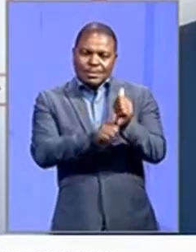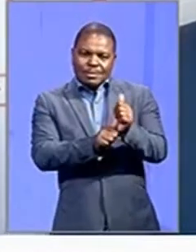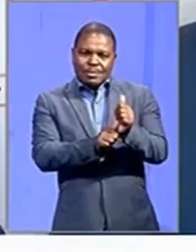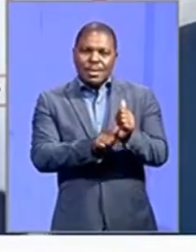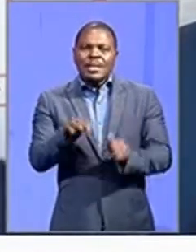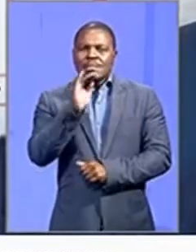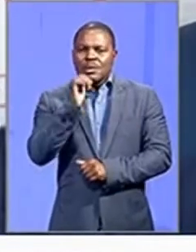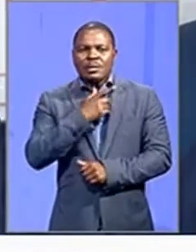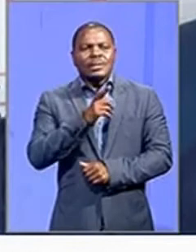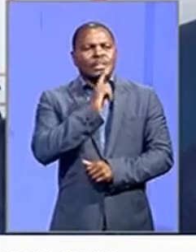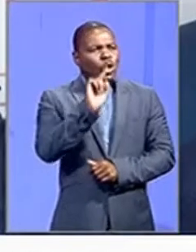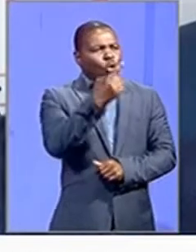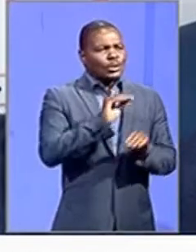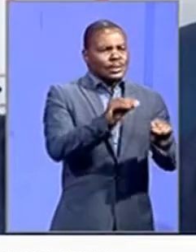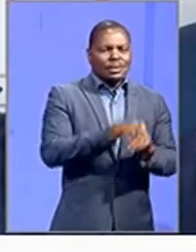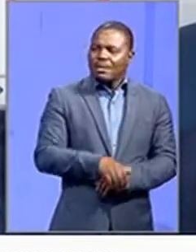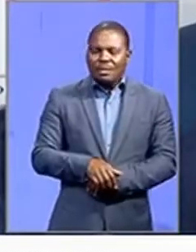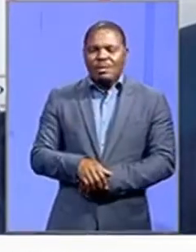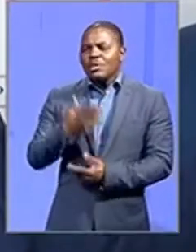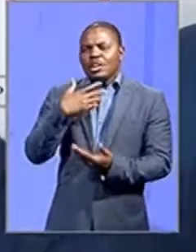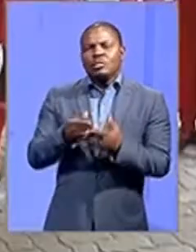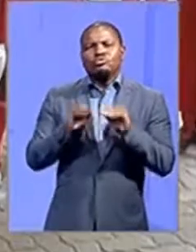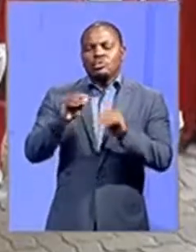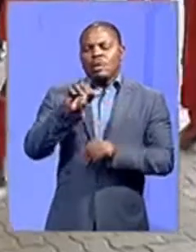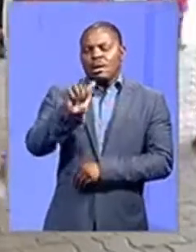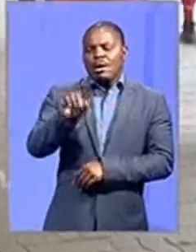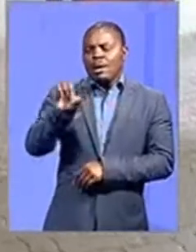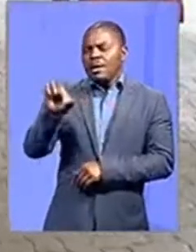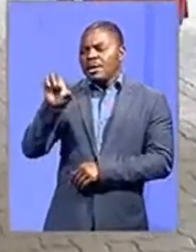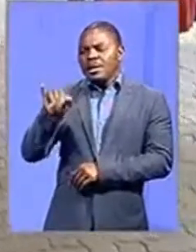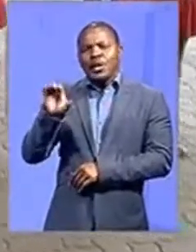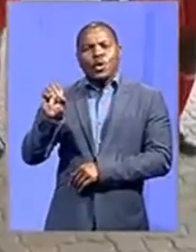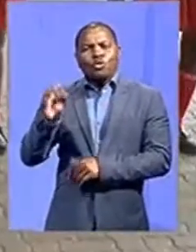teach children, to show them that that is A, E, O, U there. Dithuto le